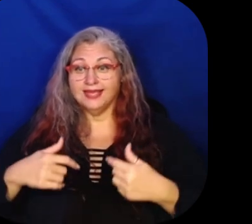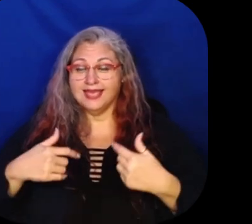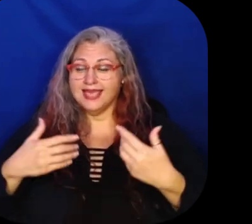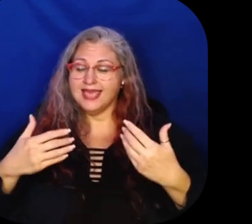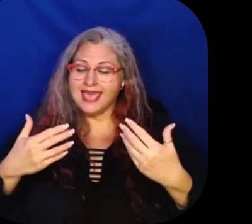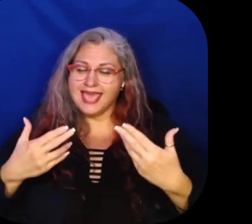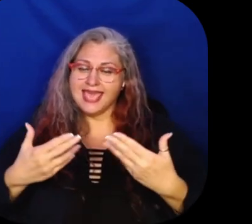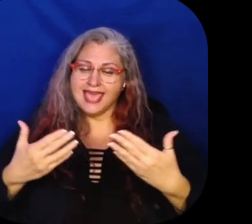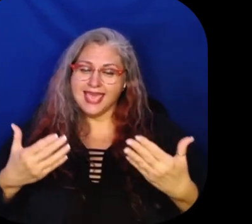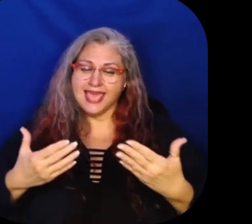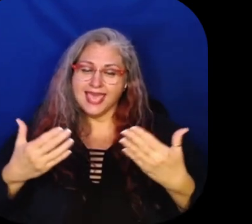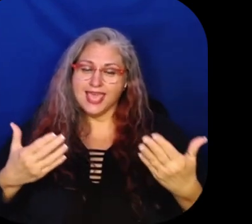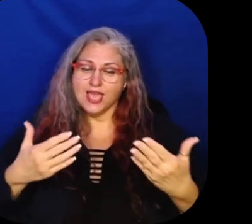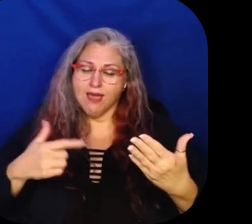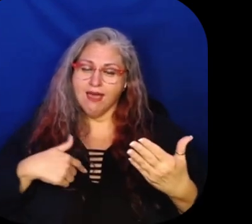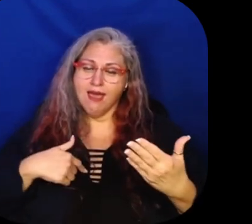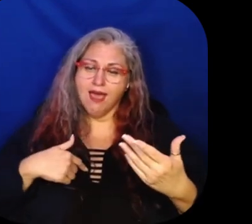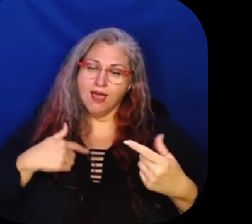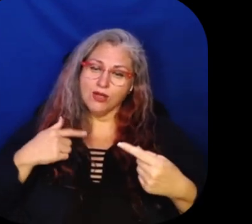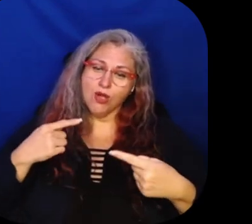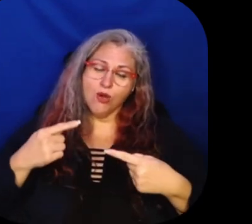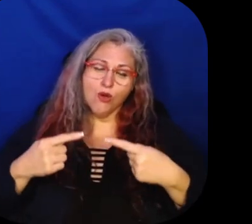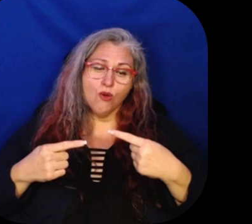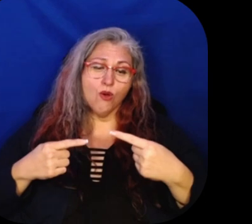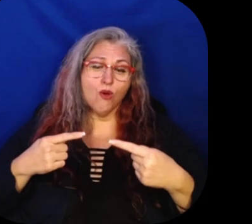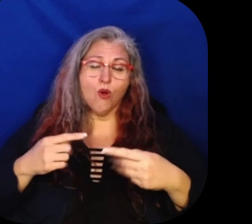I go over the